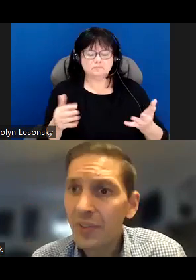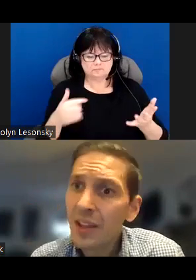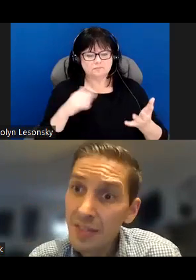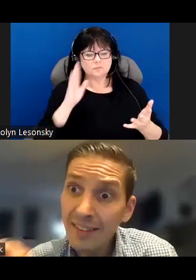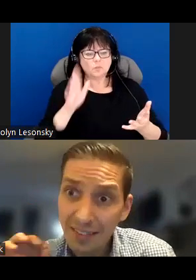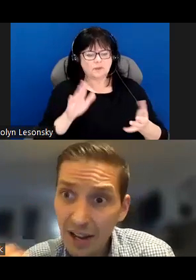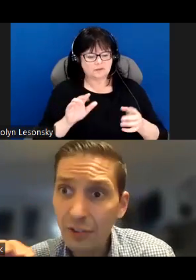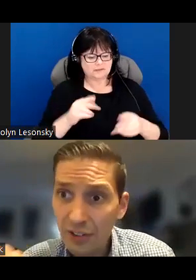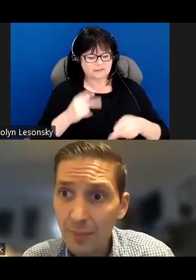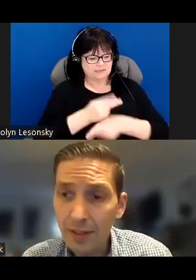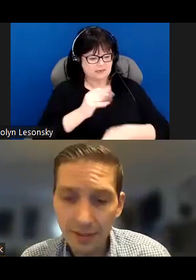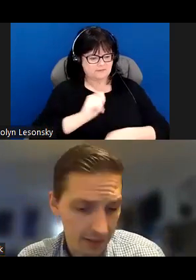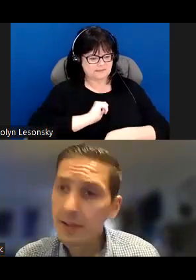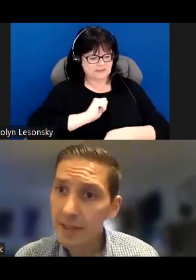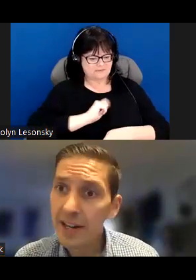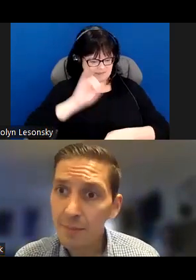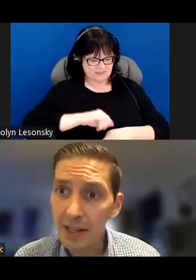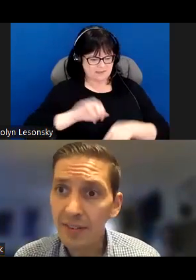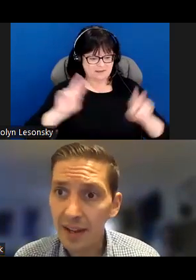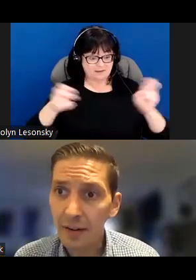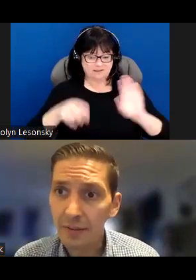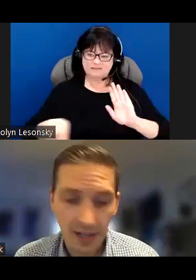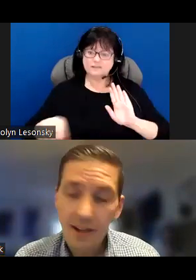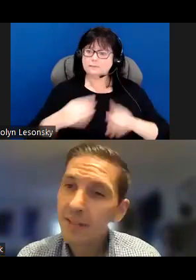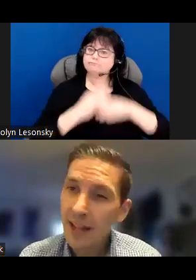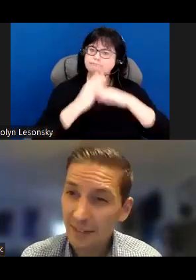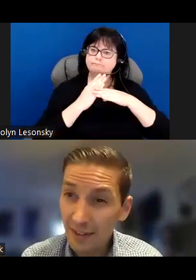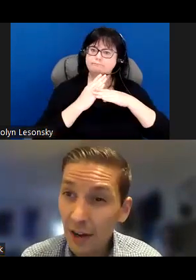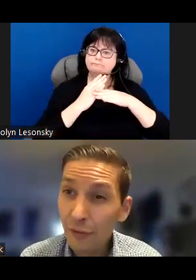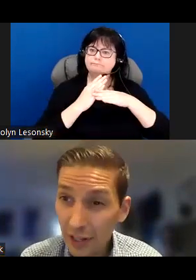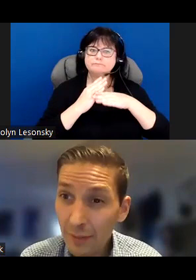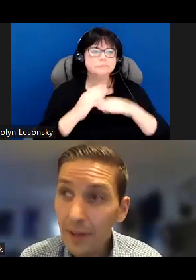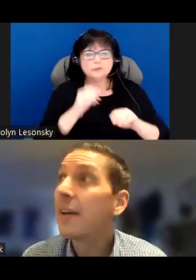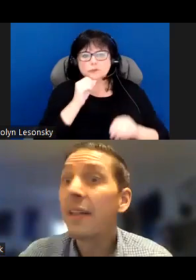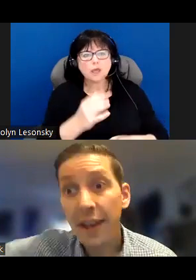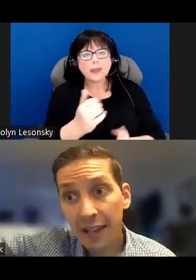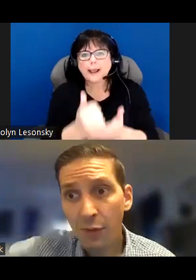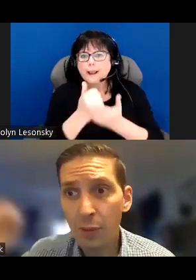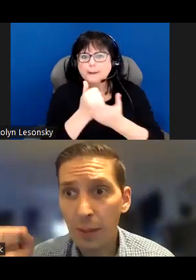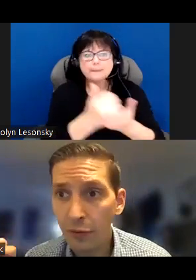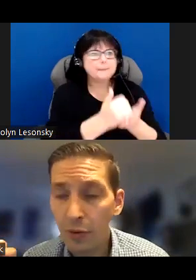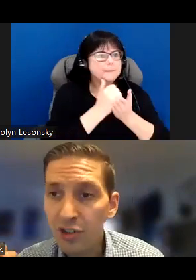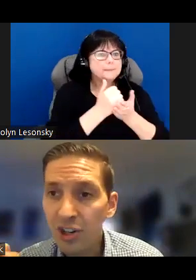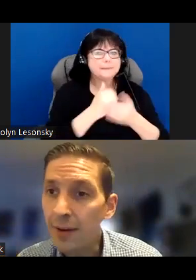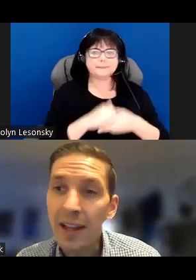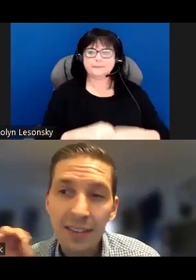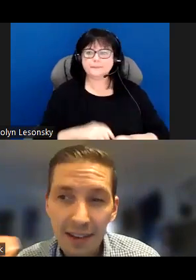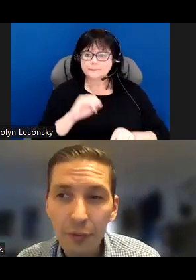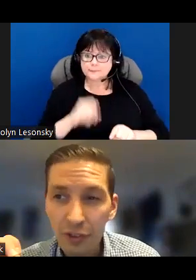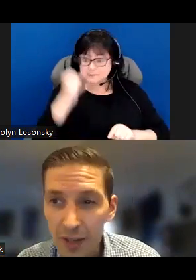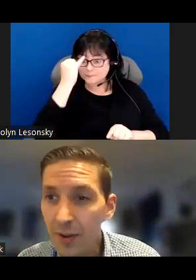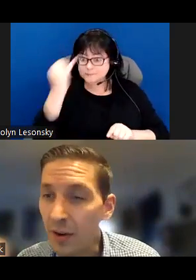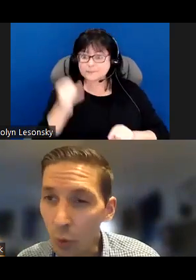done. That self-stigma that impedes care. That self-stigma that keeps people from reaching out.